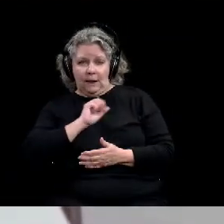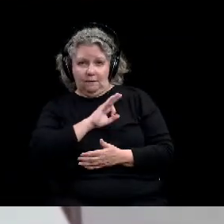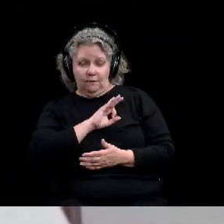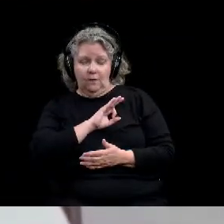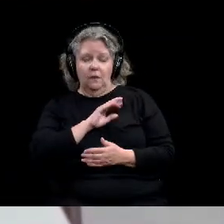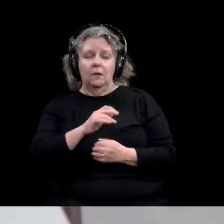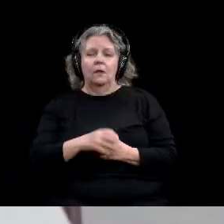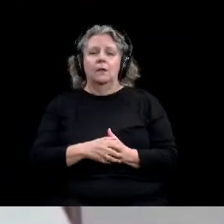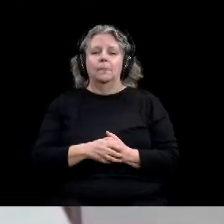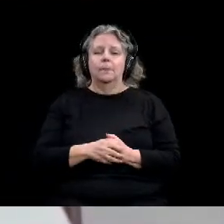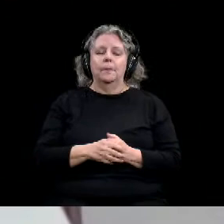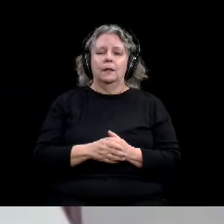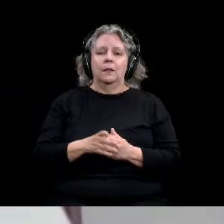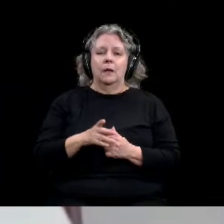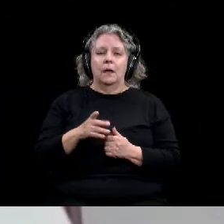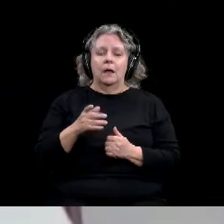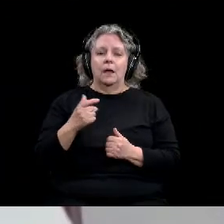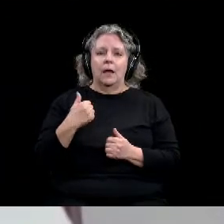here